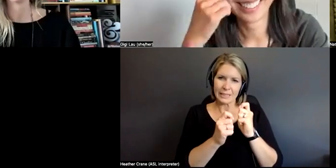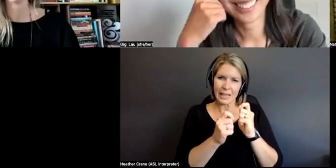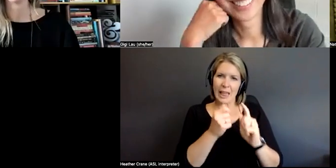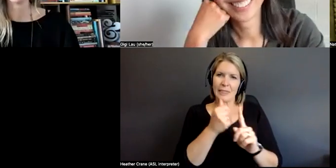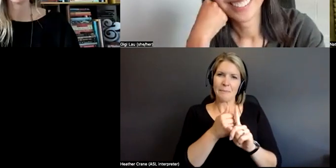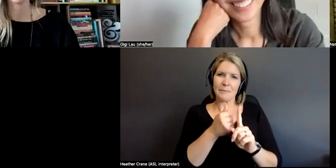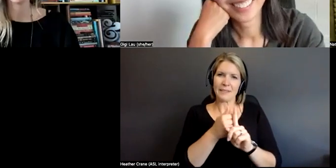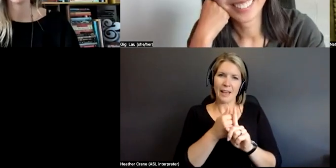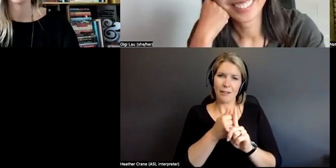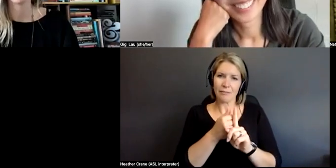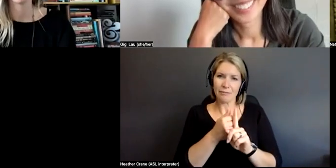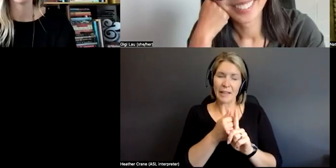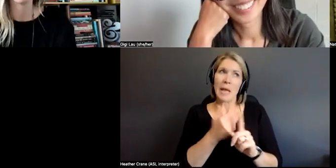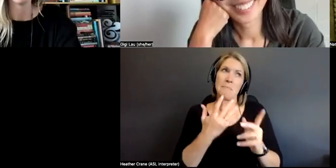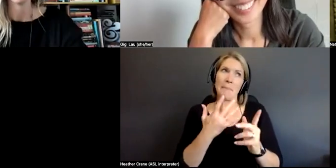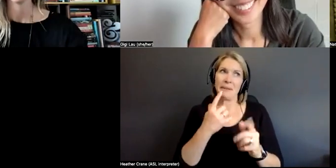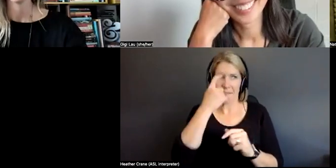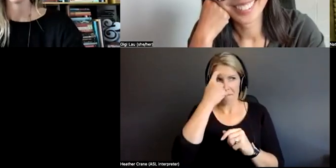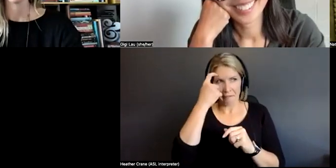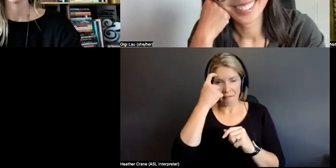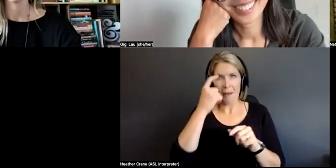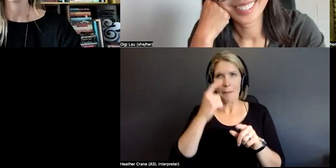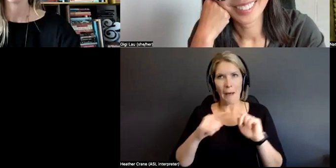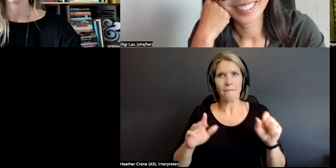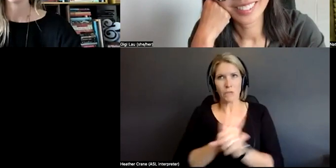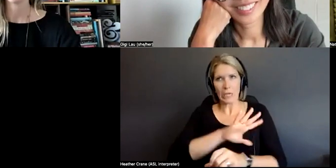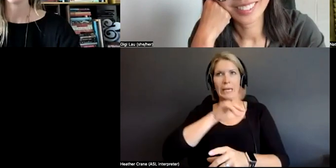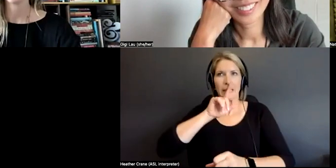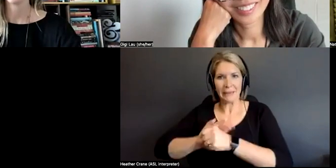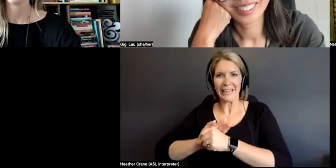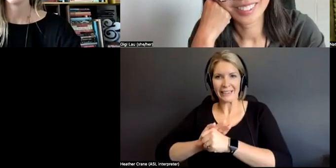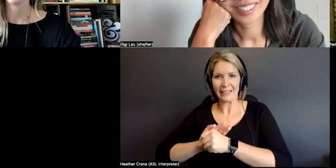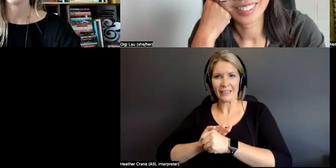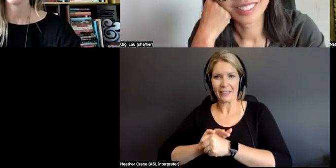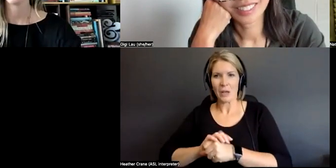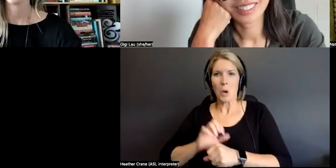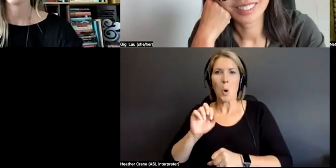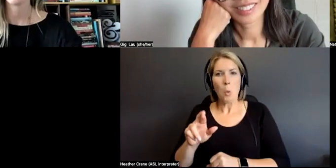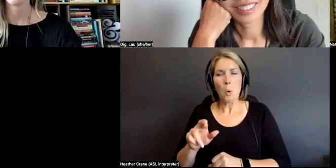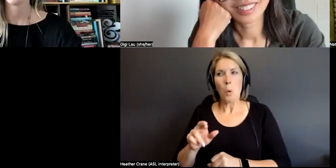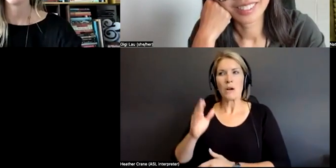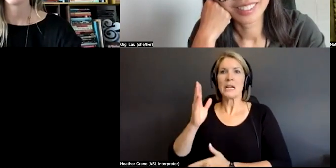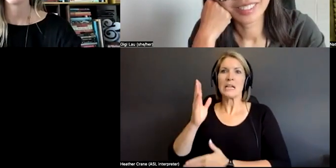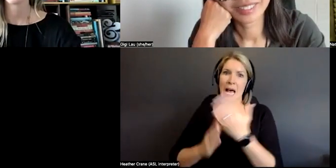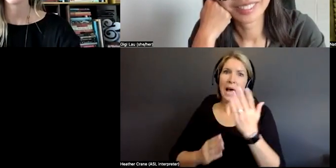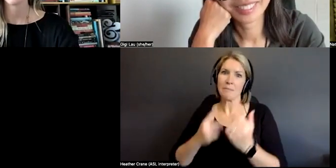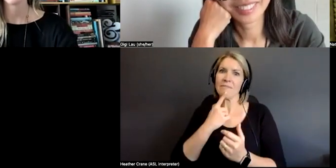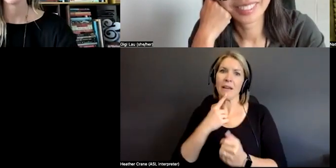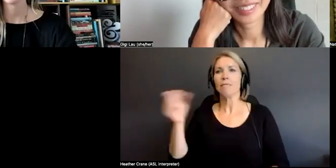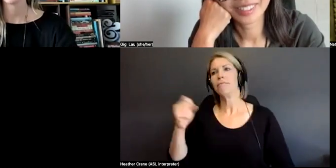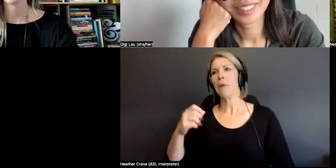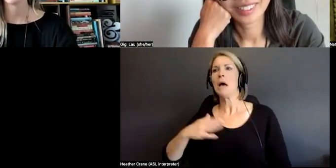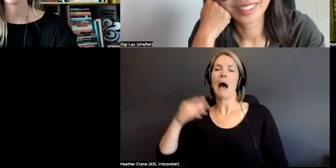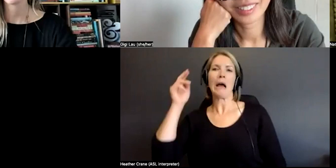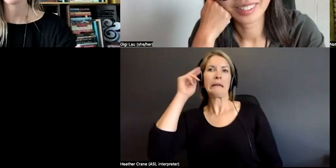enlisted, right? And then there's like their nephew did it last weekend. And like,